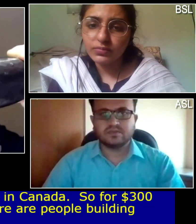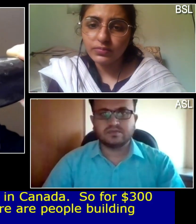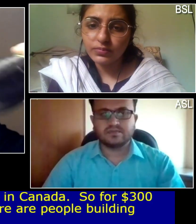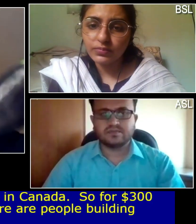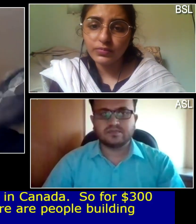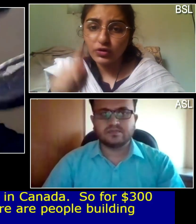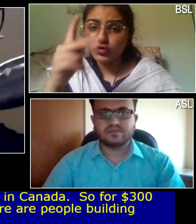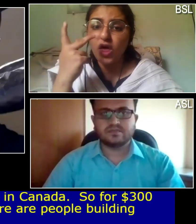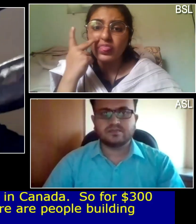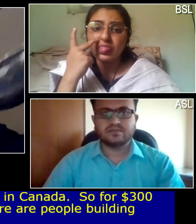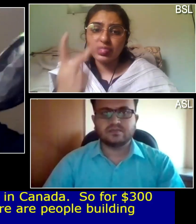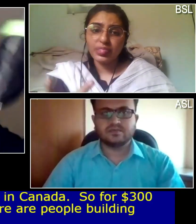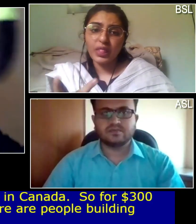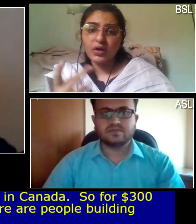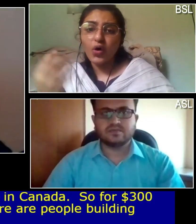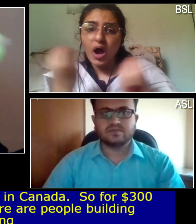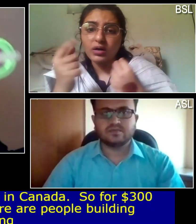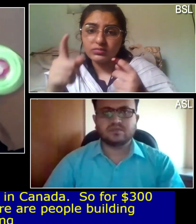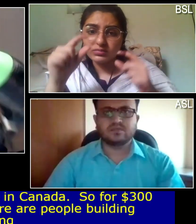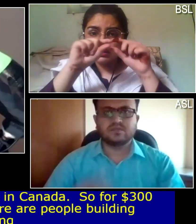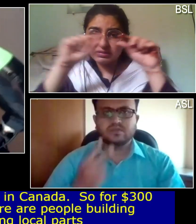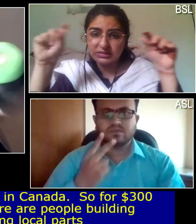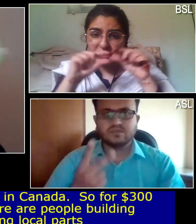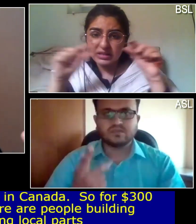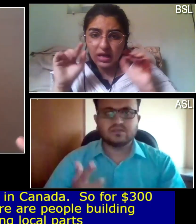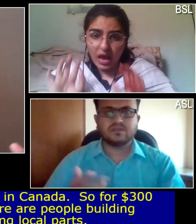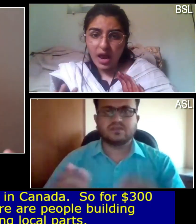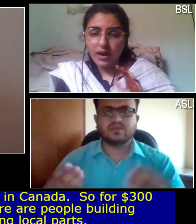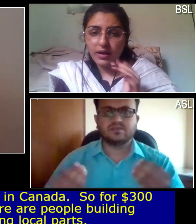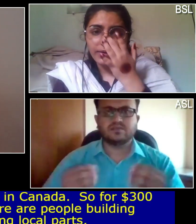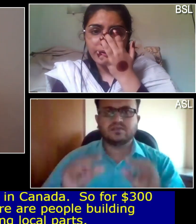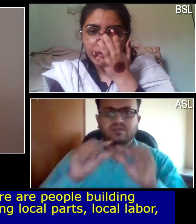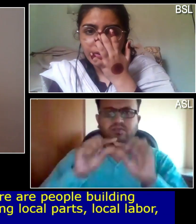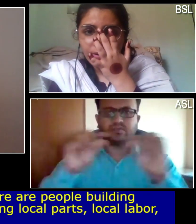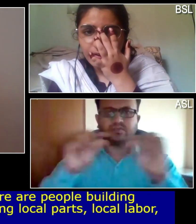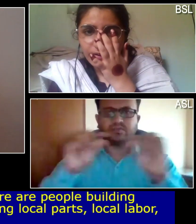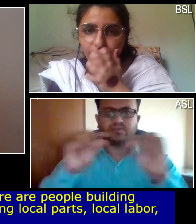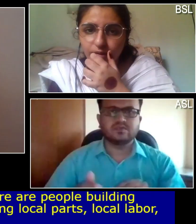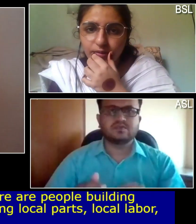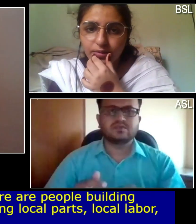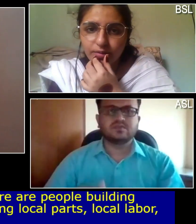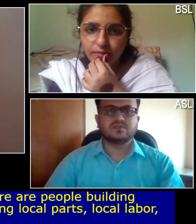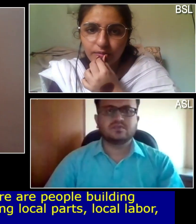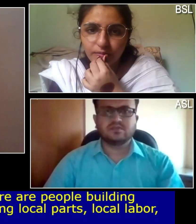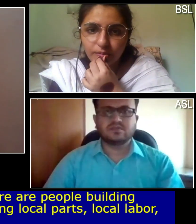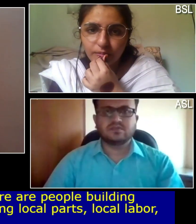using local parts, local labor, this entire amazing magic device can work. So